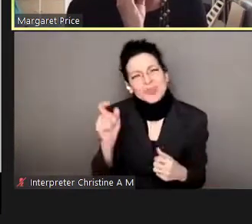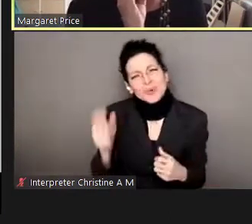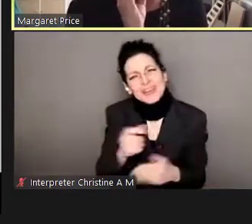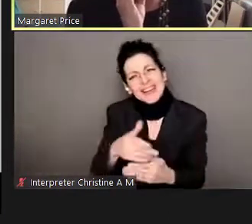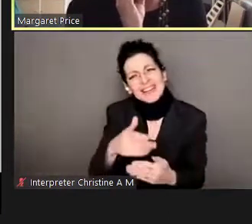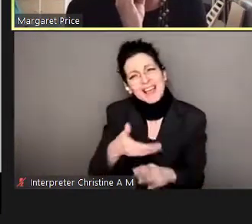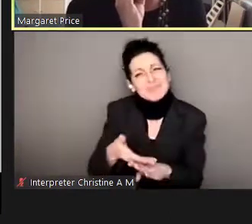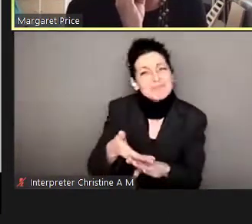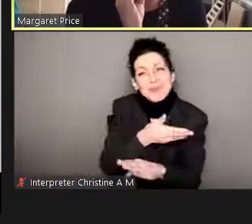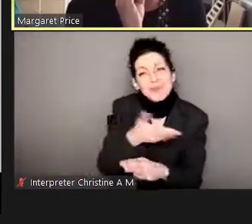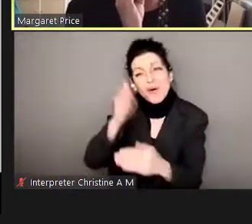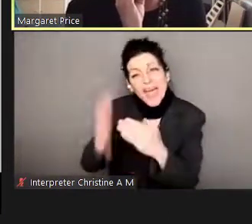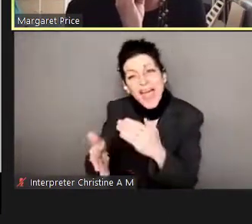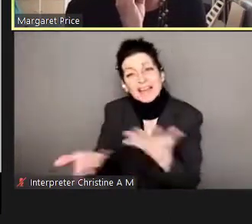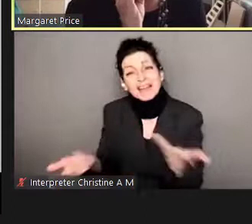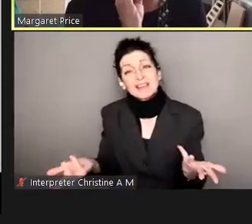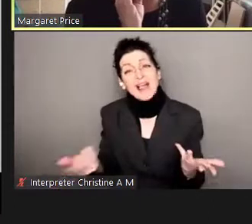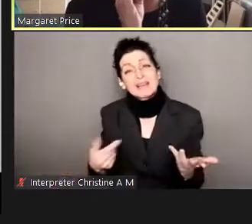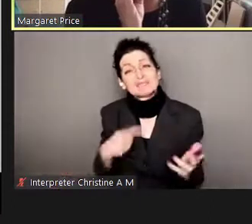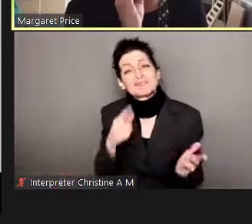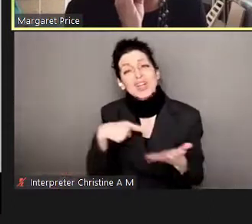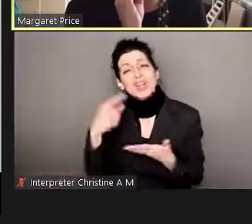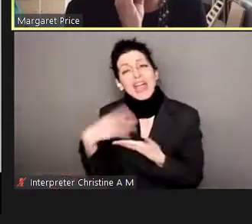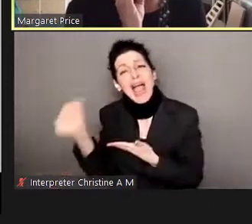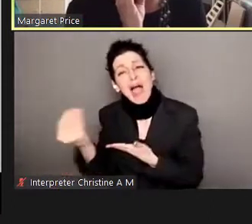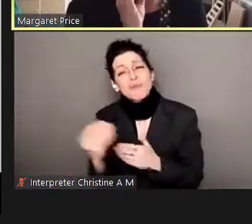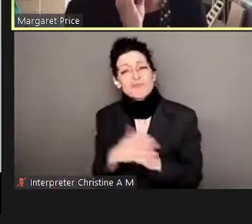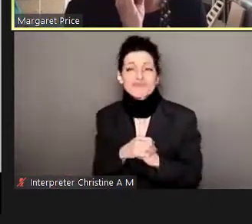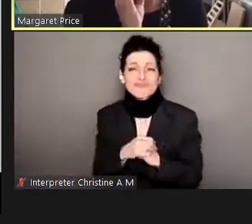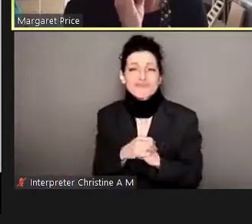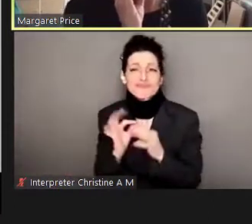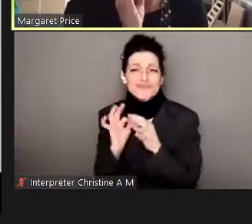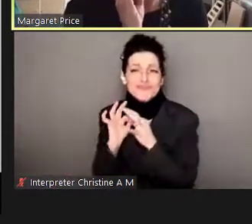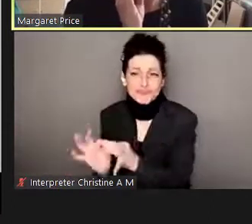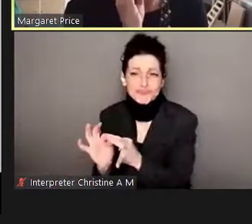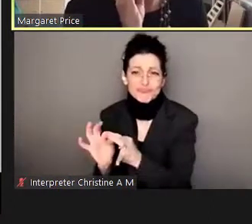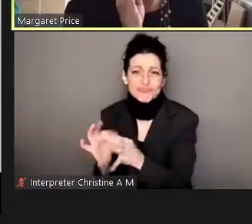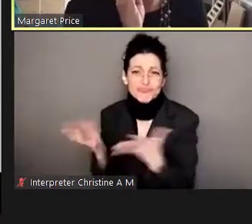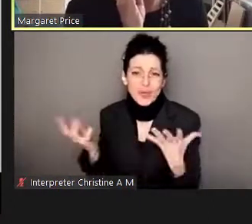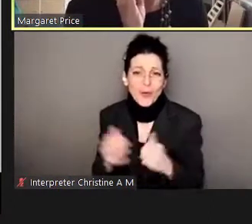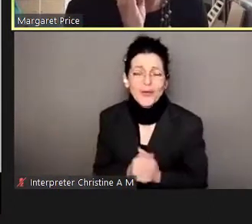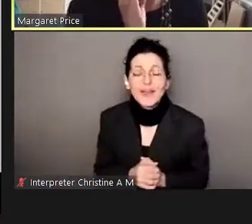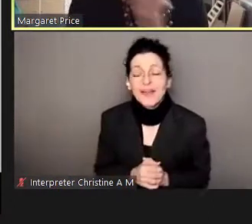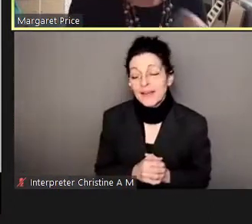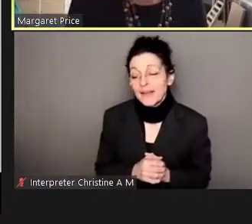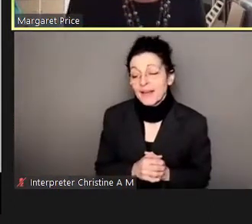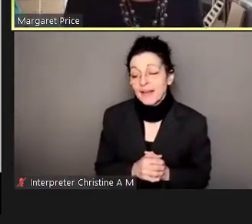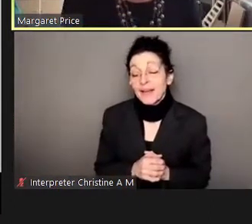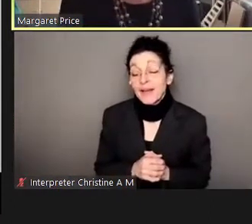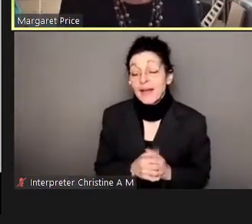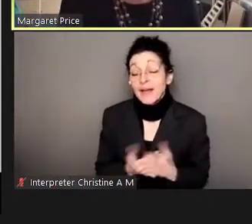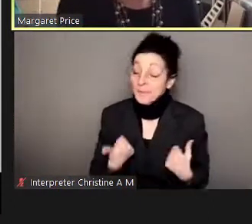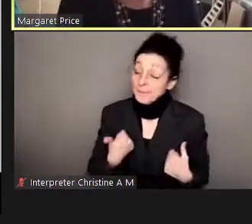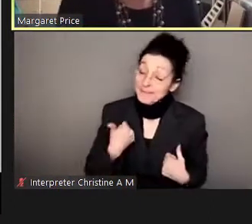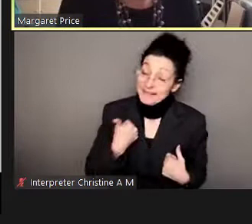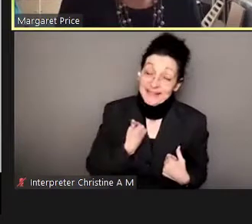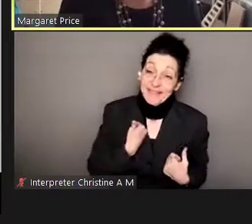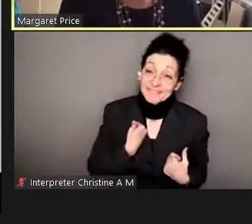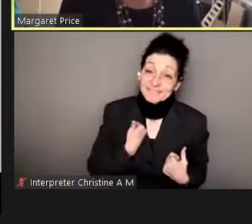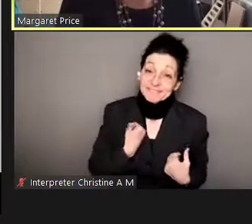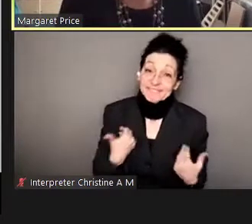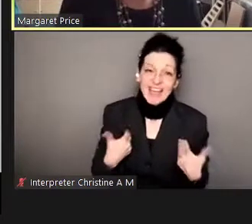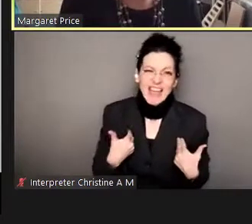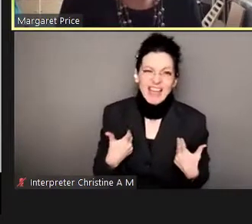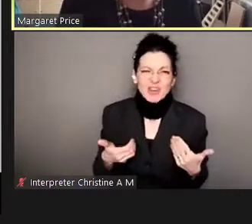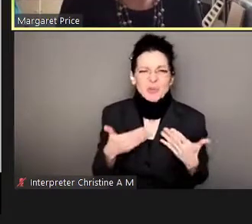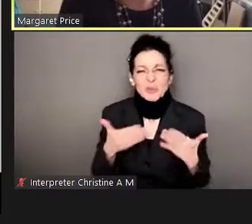forget the check-out. So I like the check-out too. I use a system when I'm facilitating